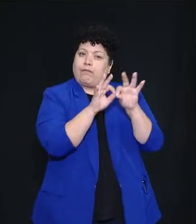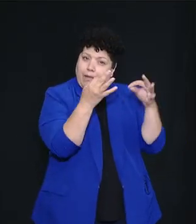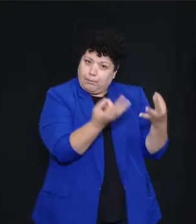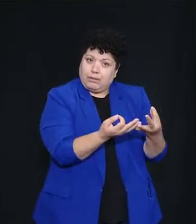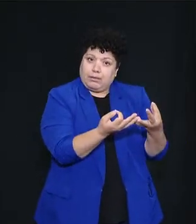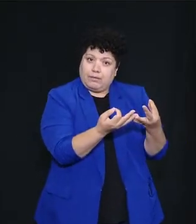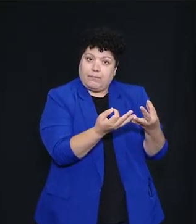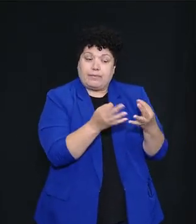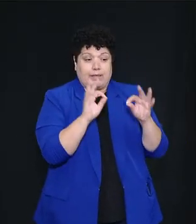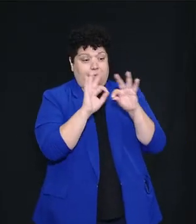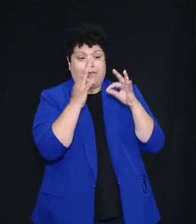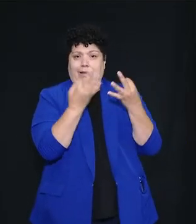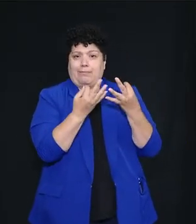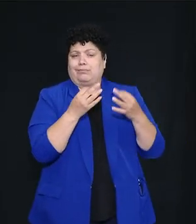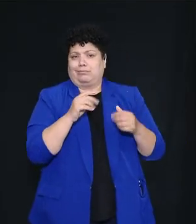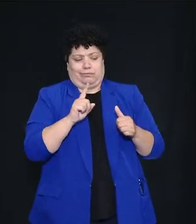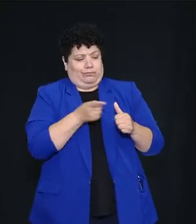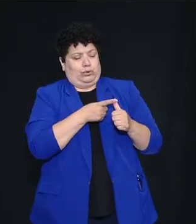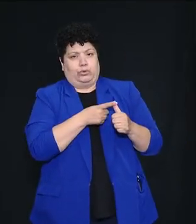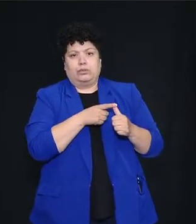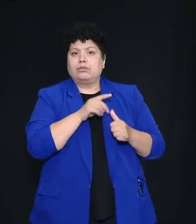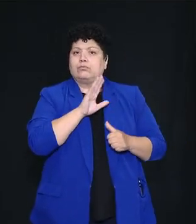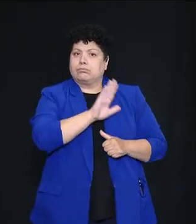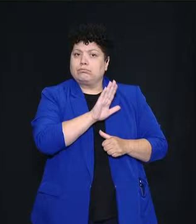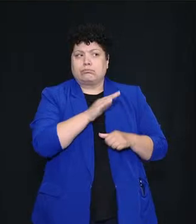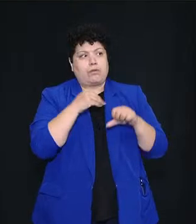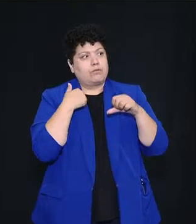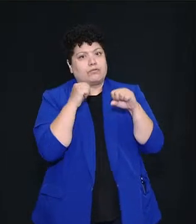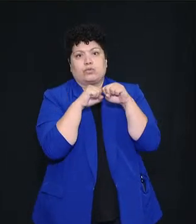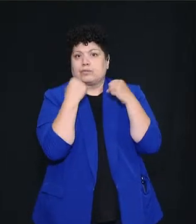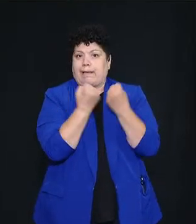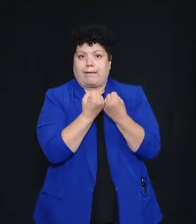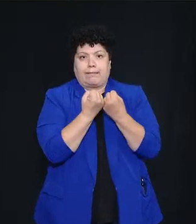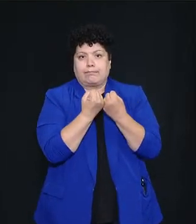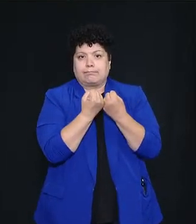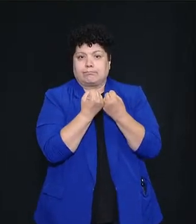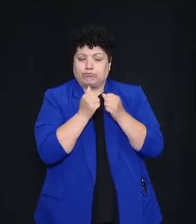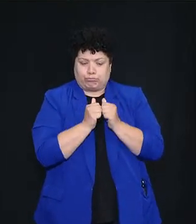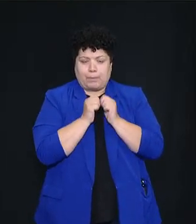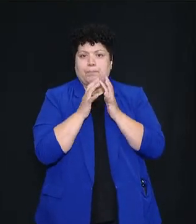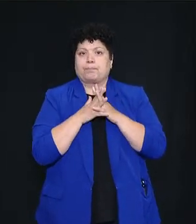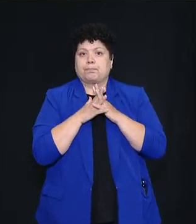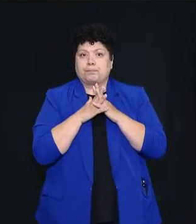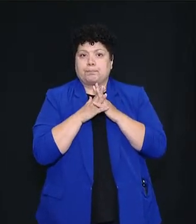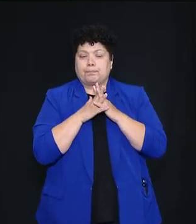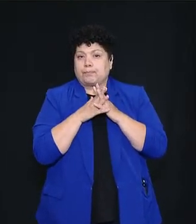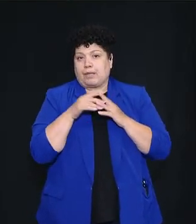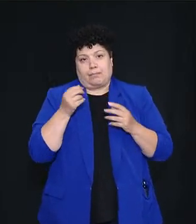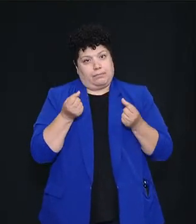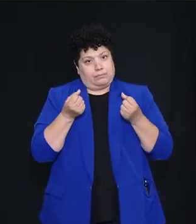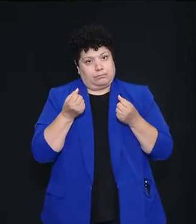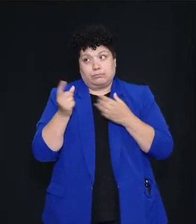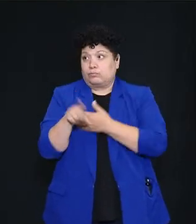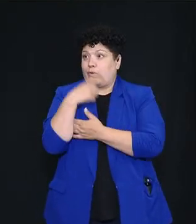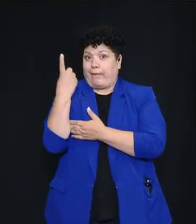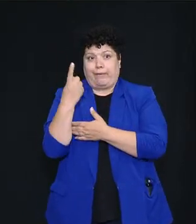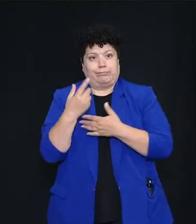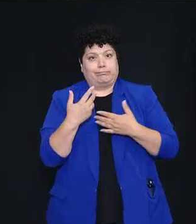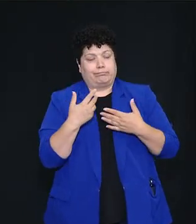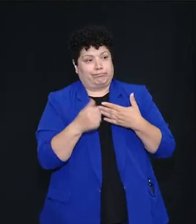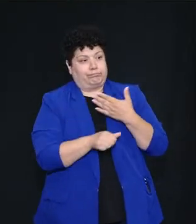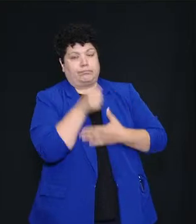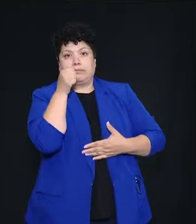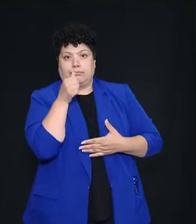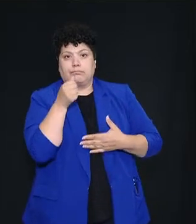The family is the first concrete social reality, yet it is threatened by many factors: domestic